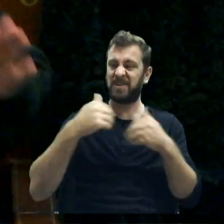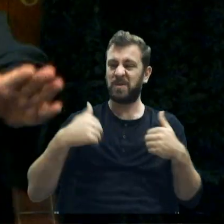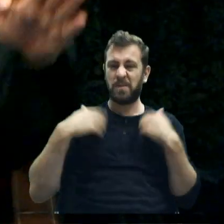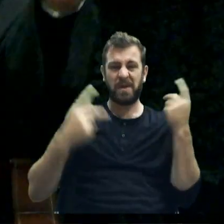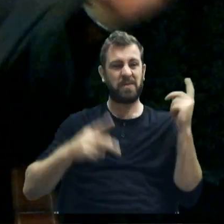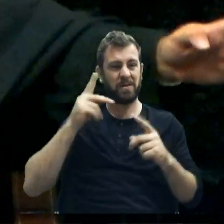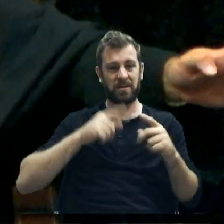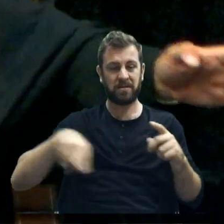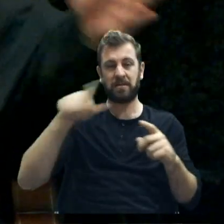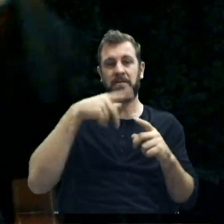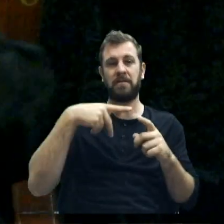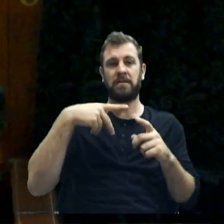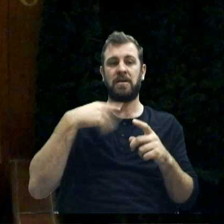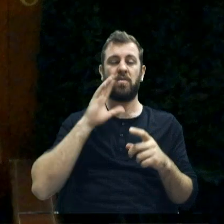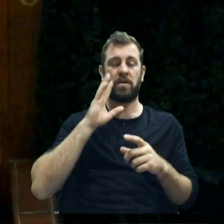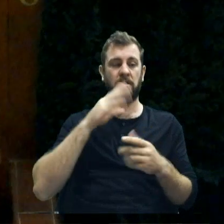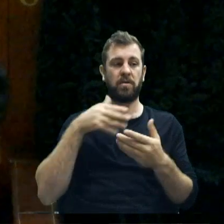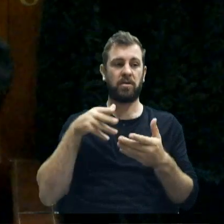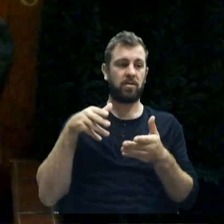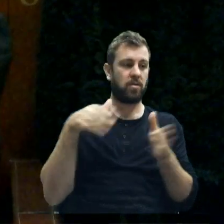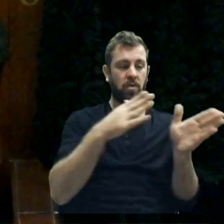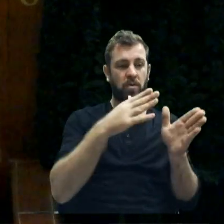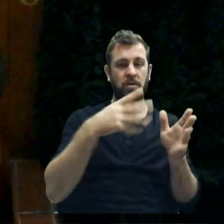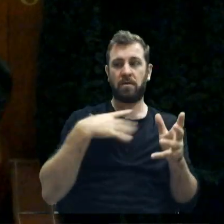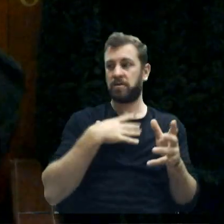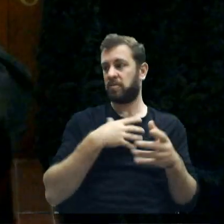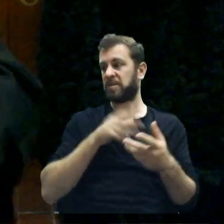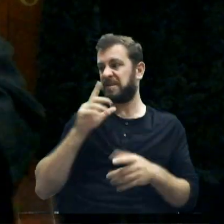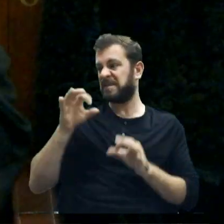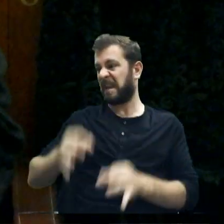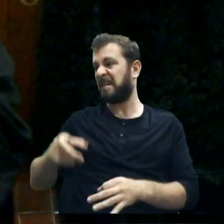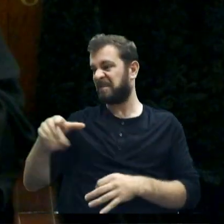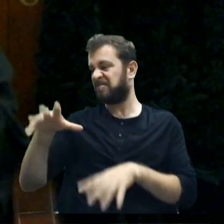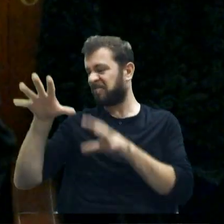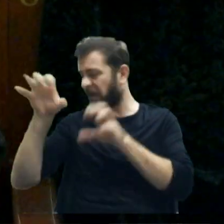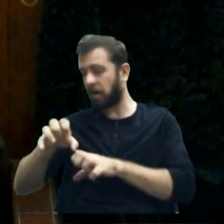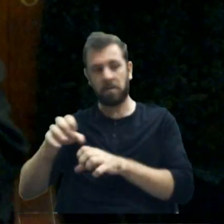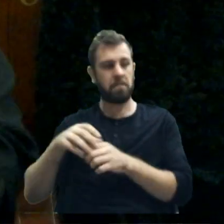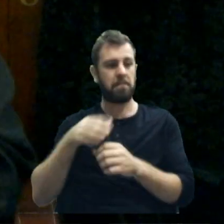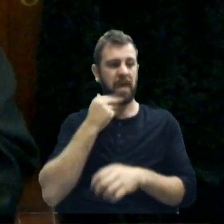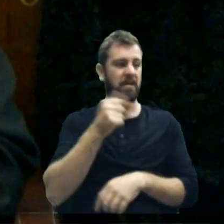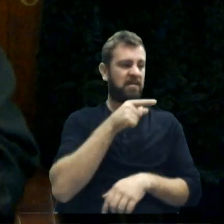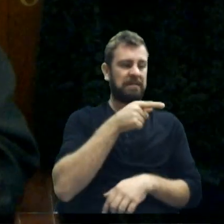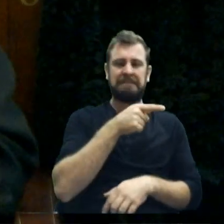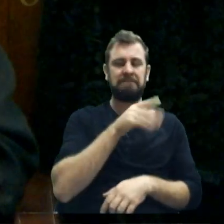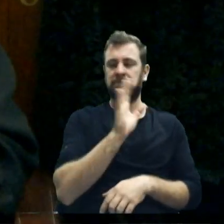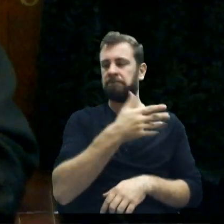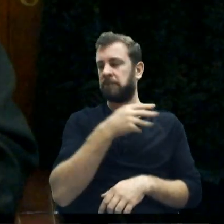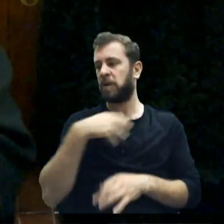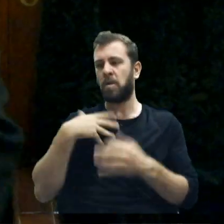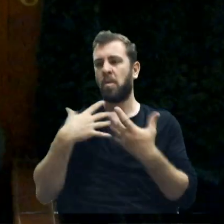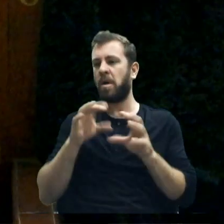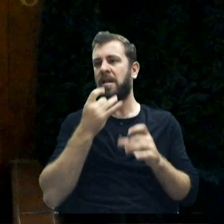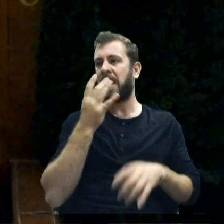that they choose that dhulamat over that nur is not them, it's the circle around them.